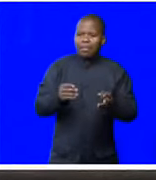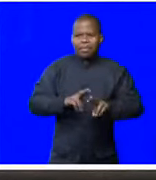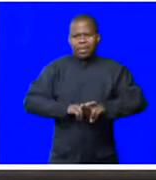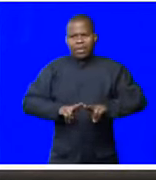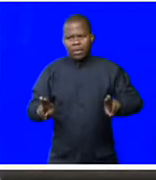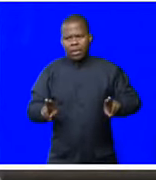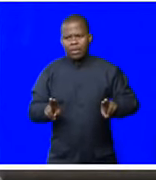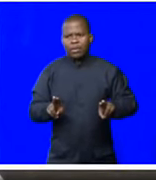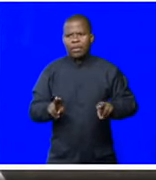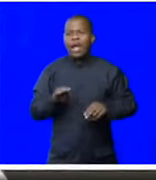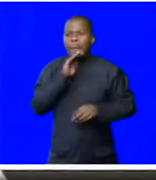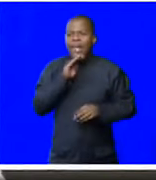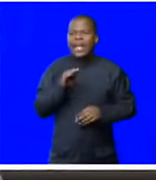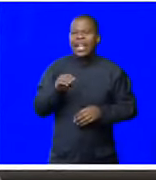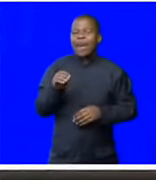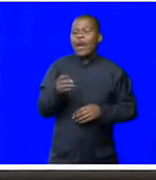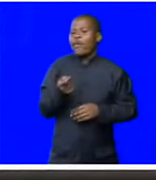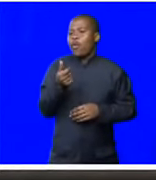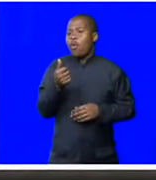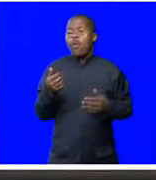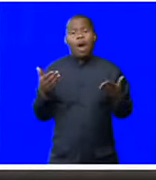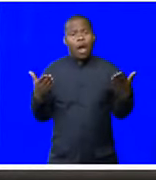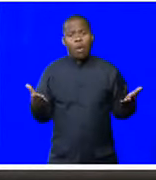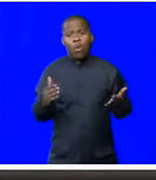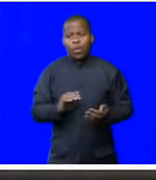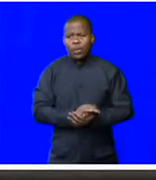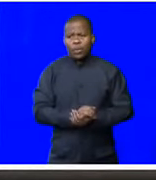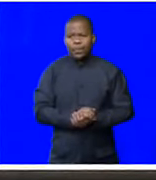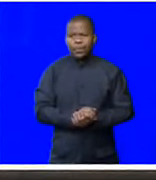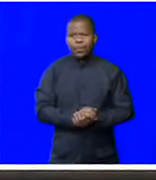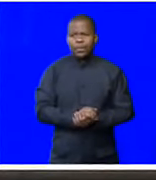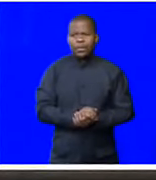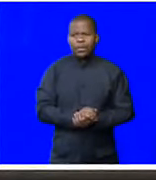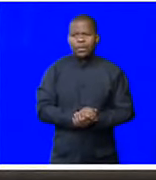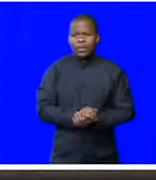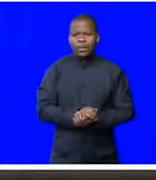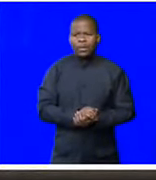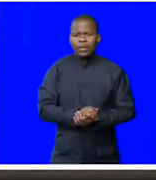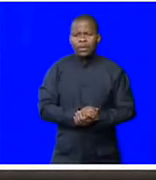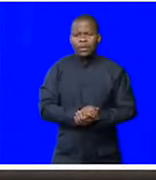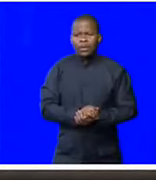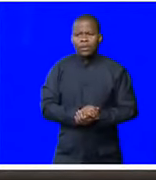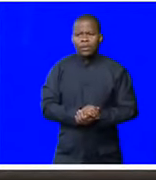what we were expecting. You know, we really expected that with the program as attractive and as